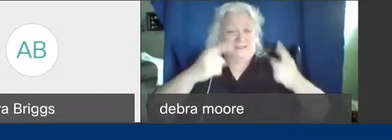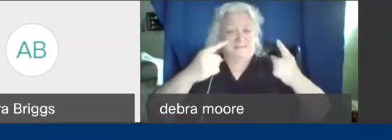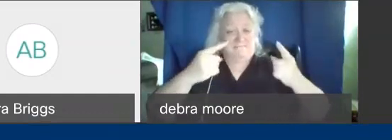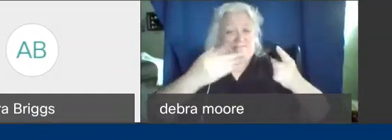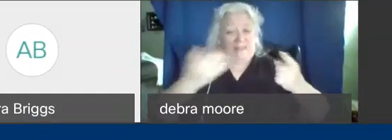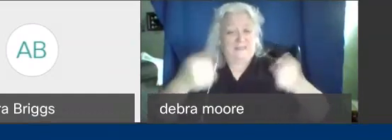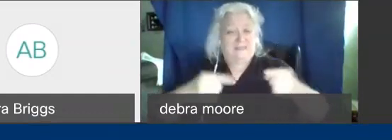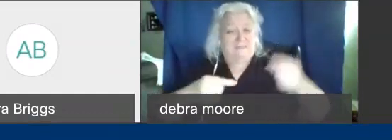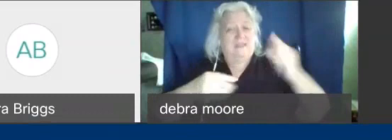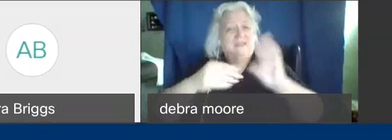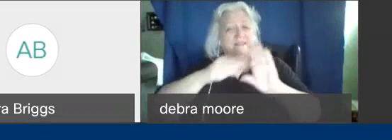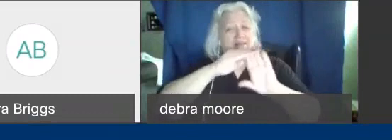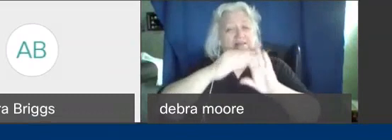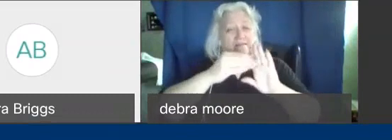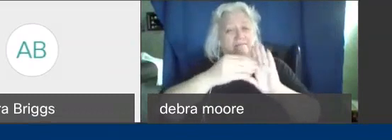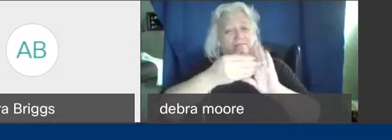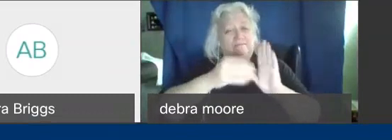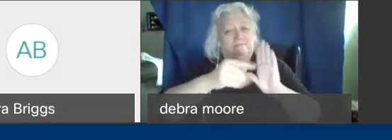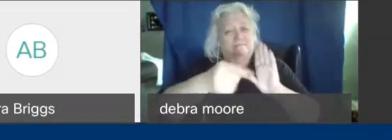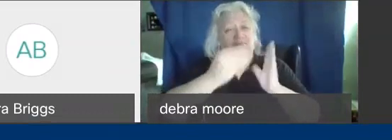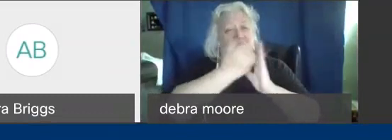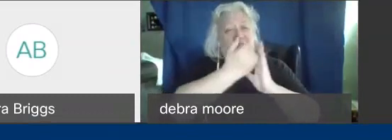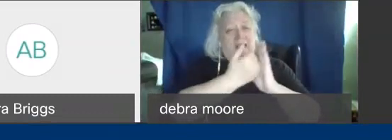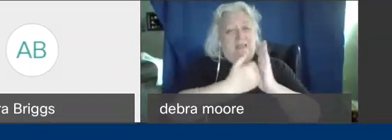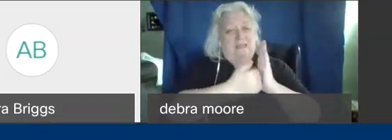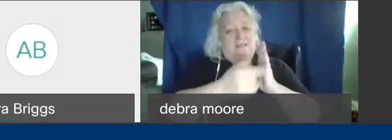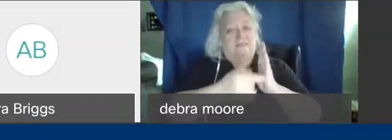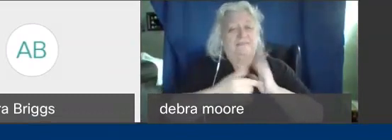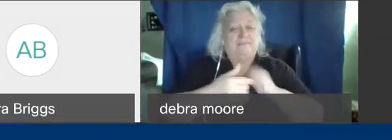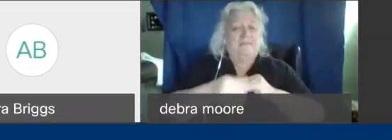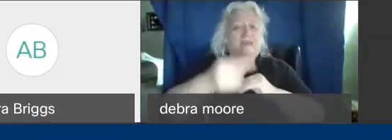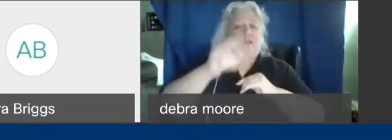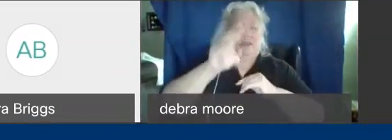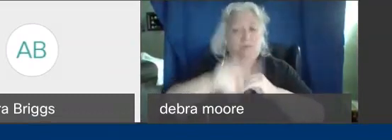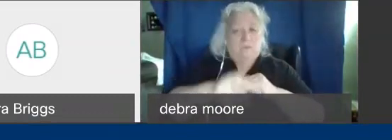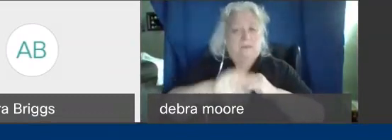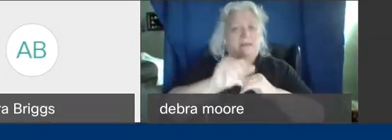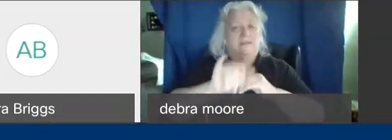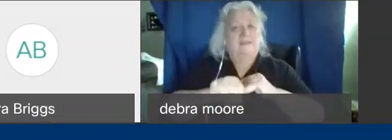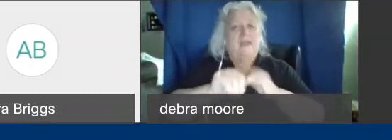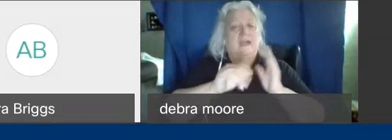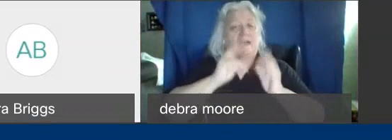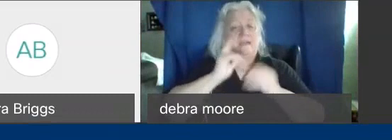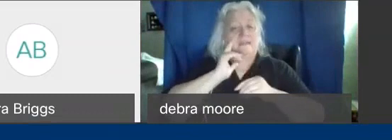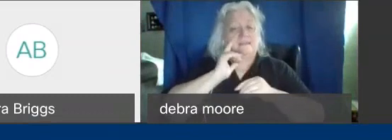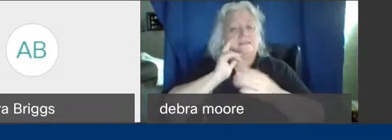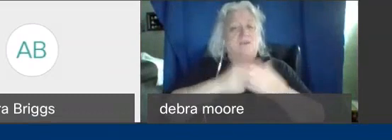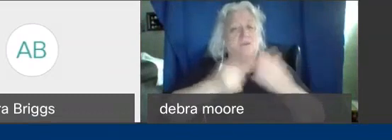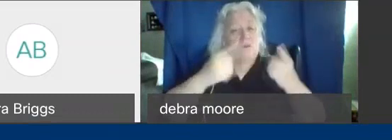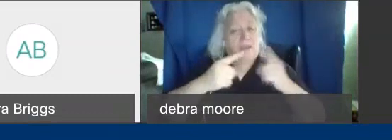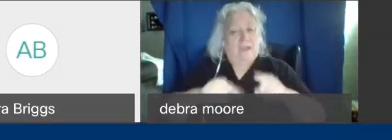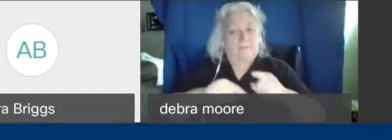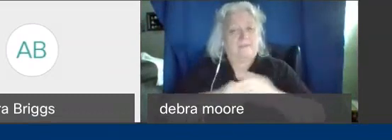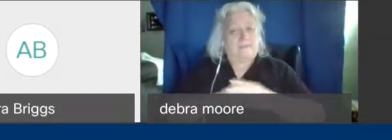for minors driving under the influence. But in addition, any person driving while intoxicated in a public place will result in jail